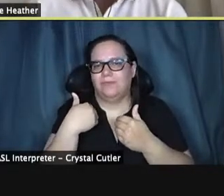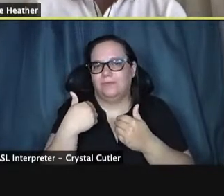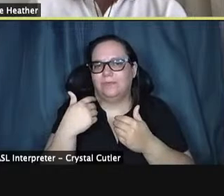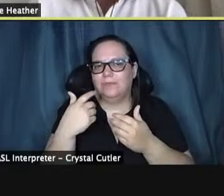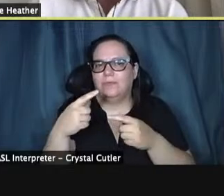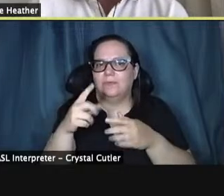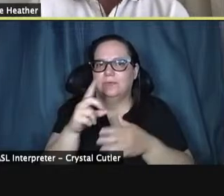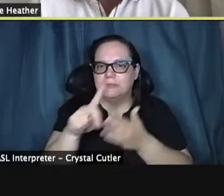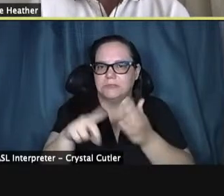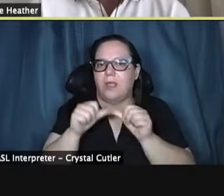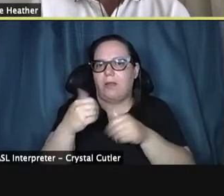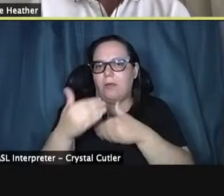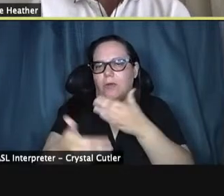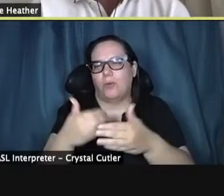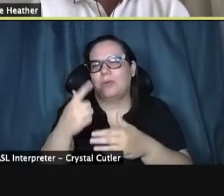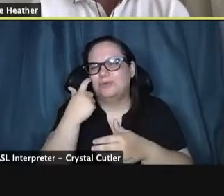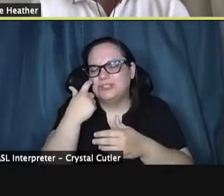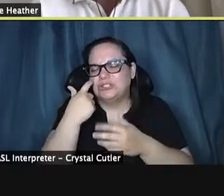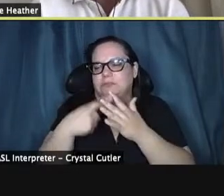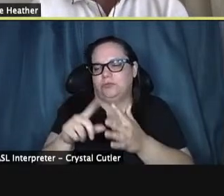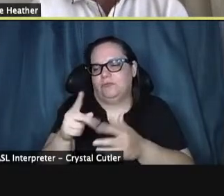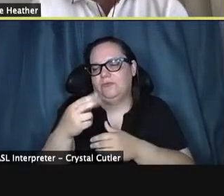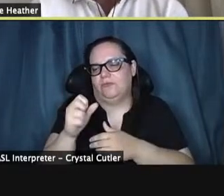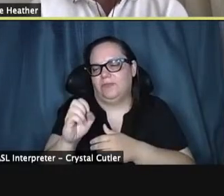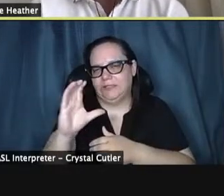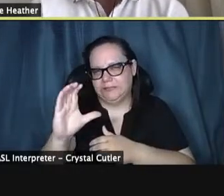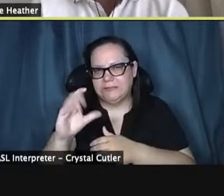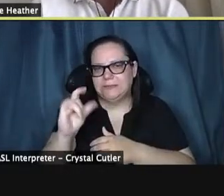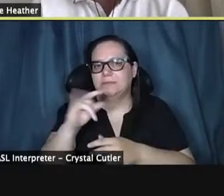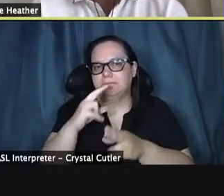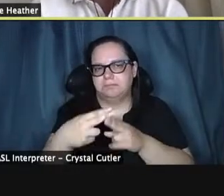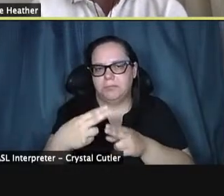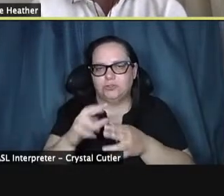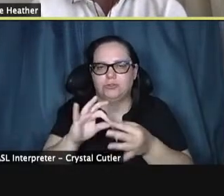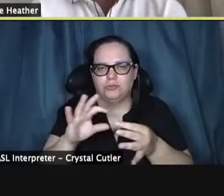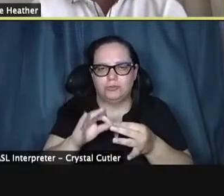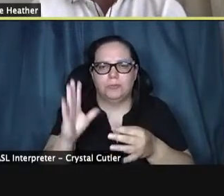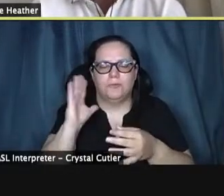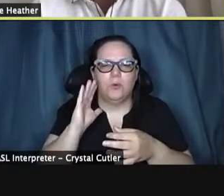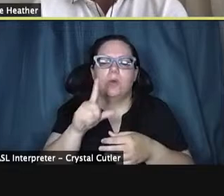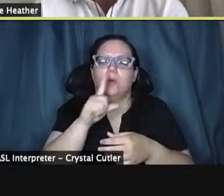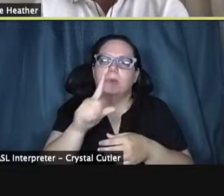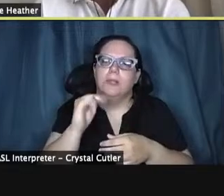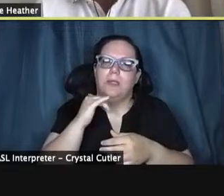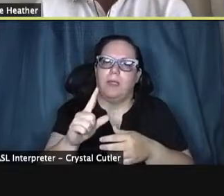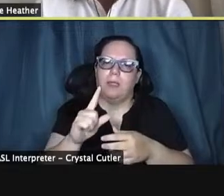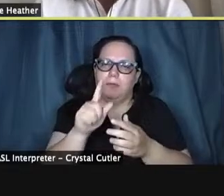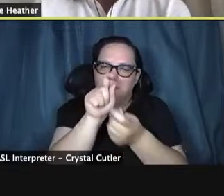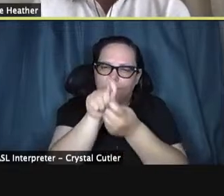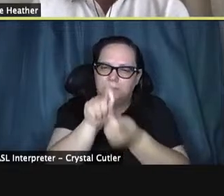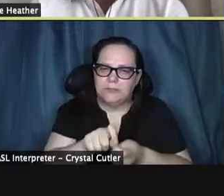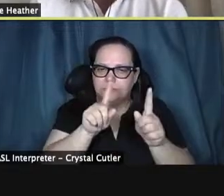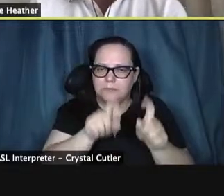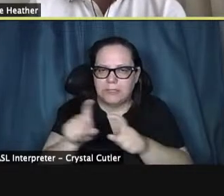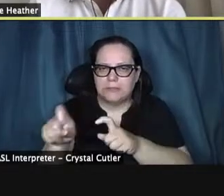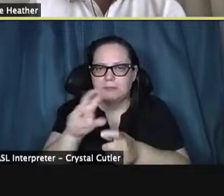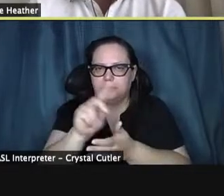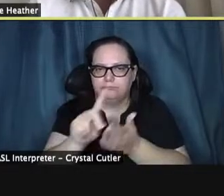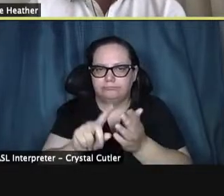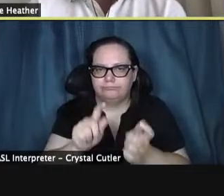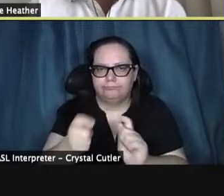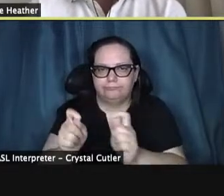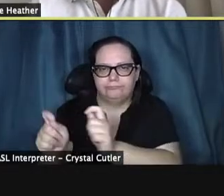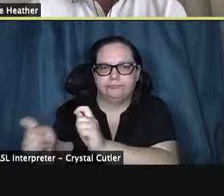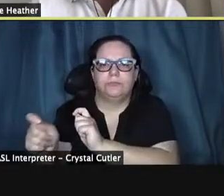So the detailed design, which is ongoing, and we have dedicated testing of each of the components and the units. We're looking specifically,